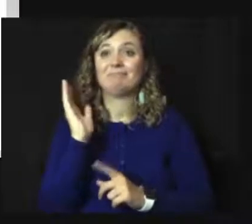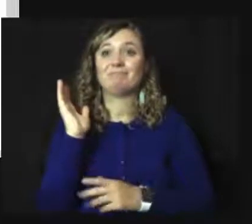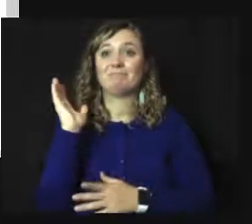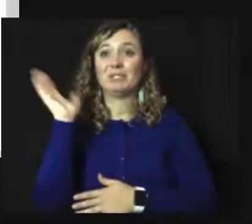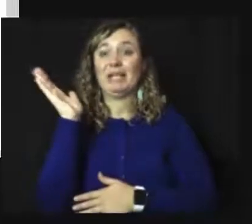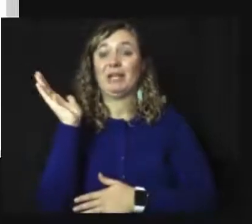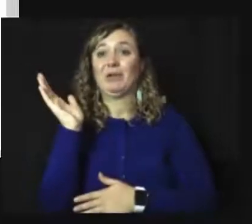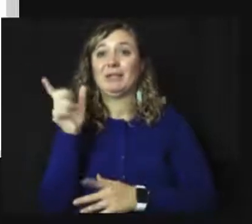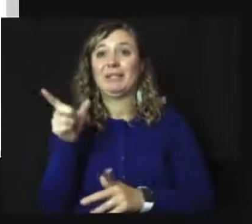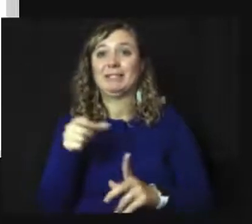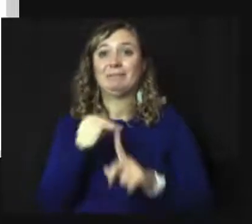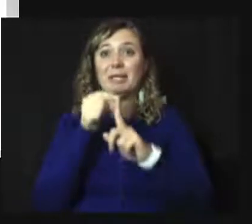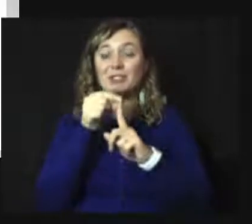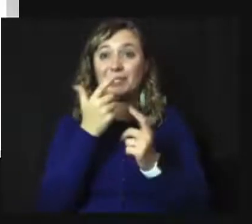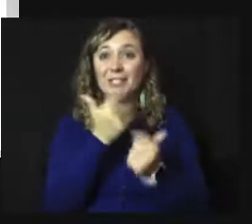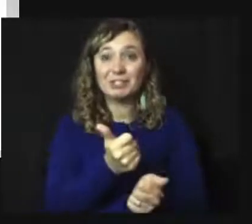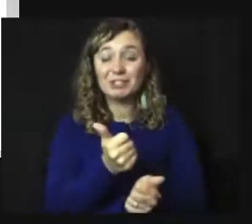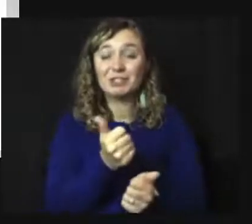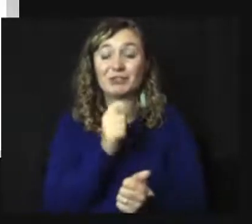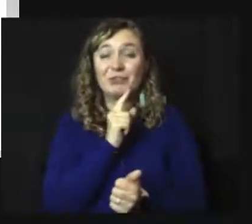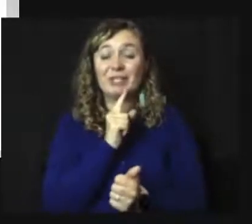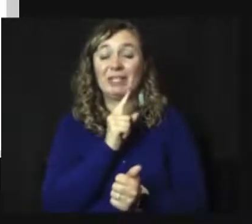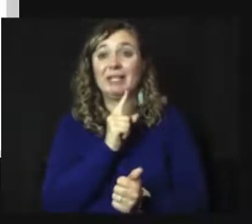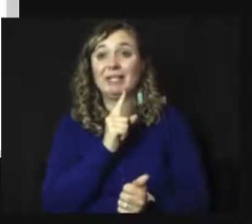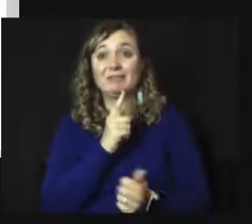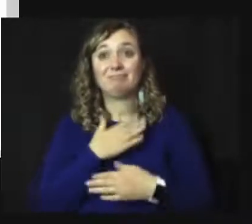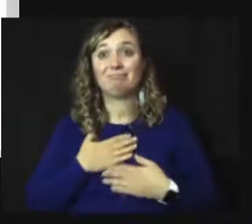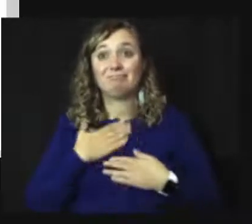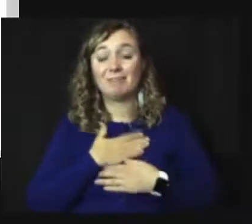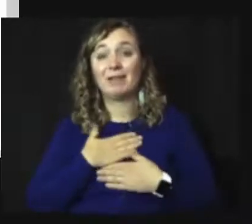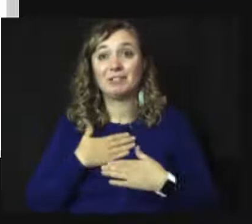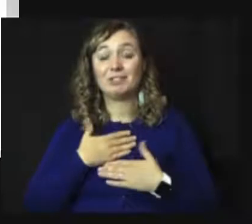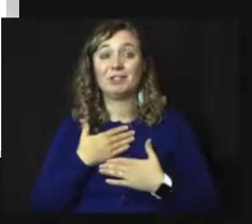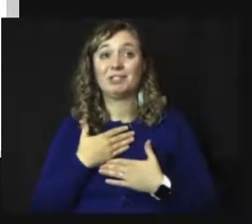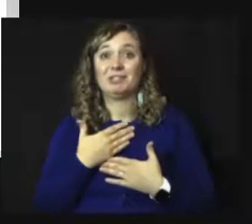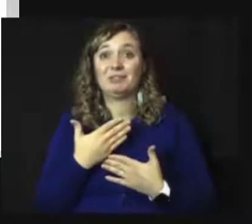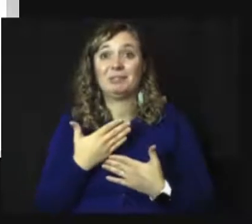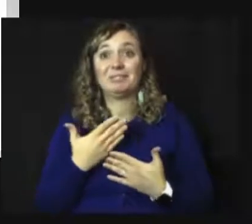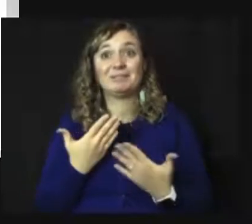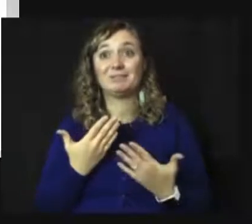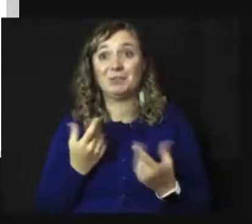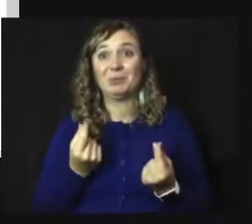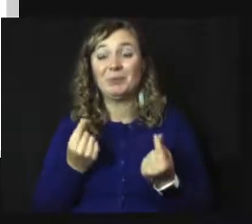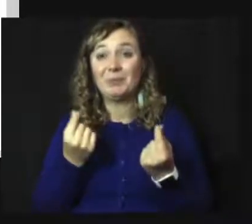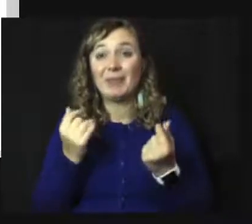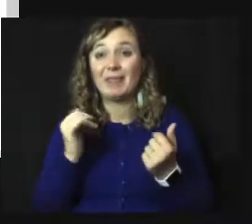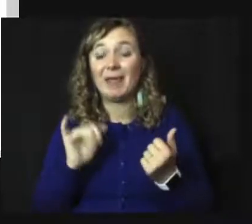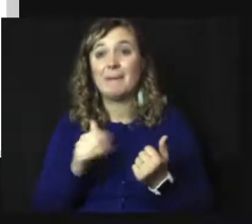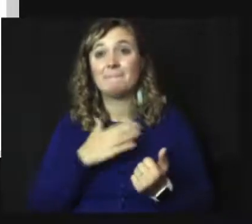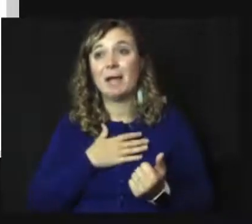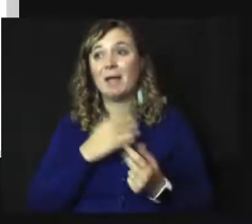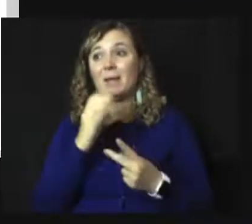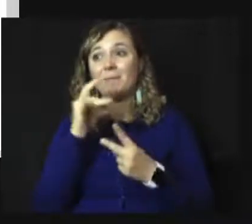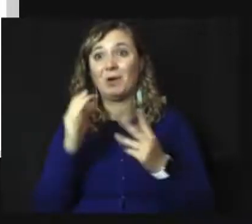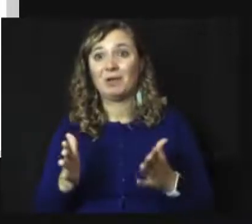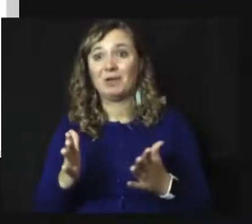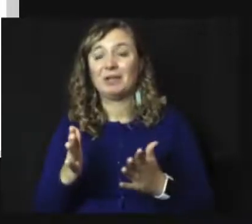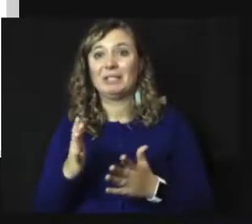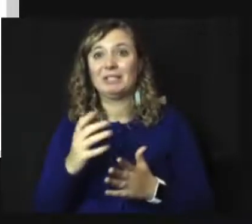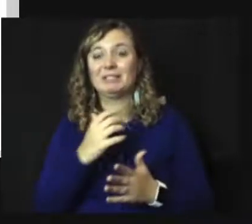deeply involved with or deeply care about. So it really is a pleasure to be here. And because, my partner gets tired of me talking about, did you